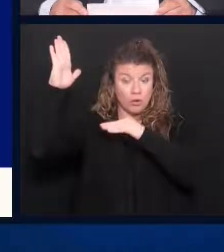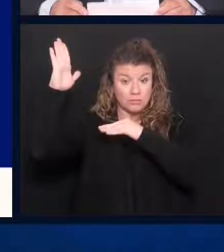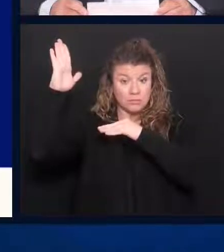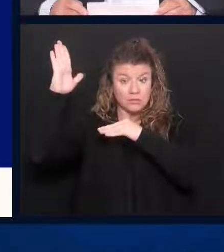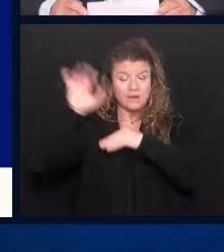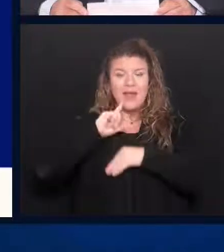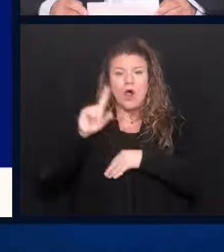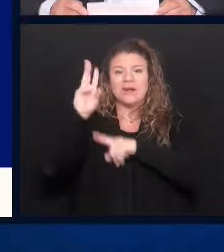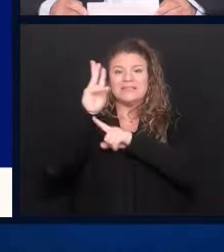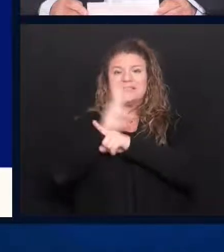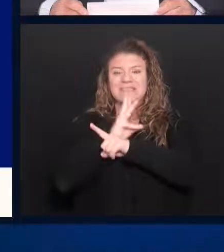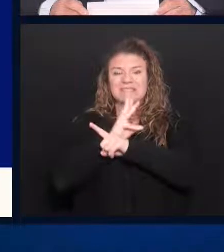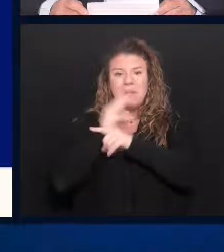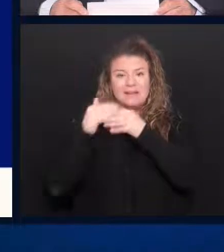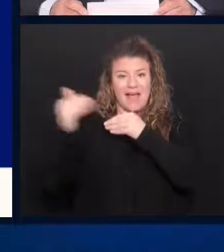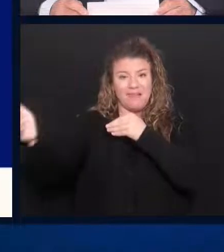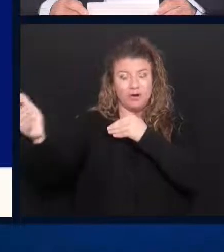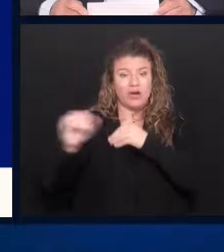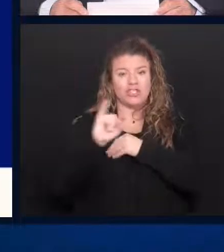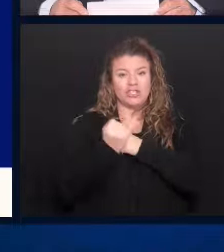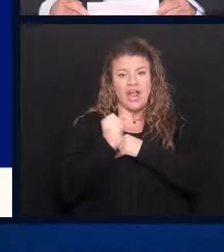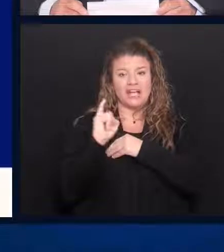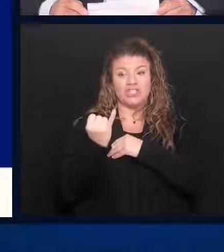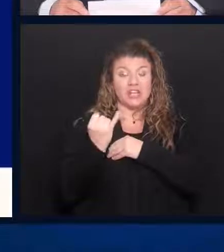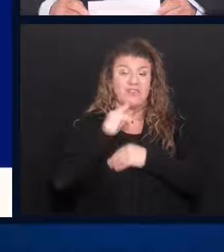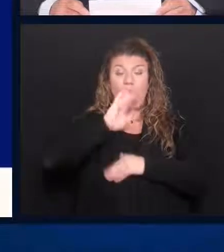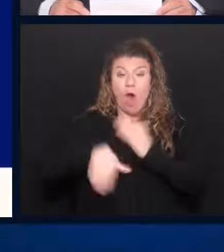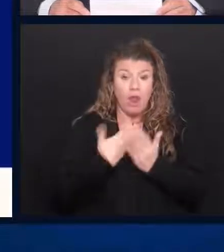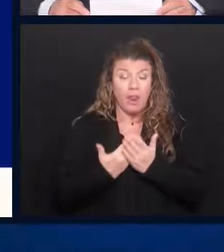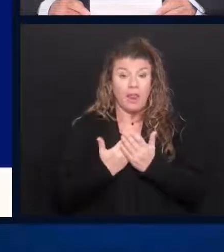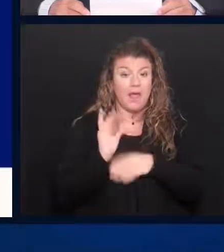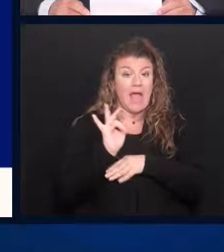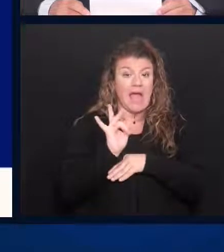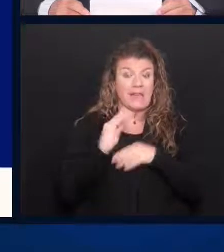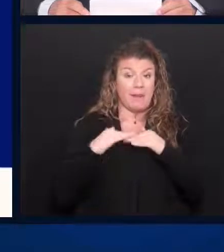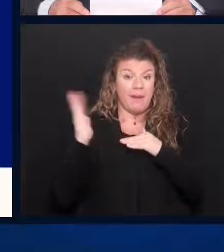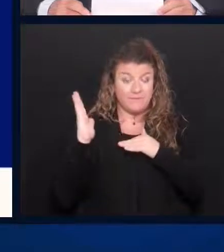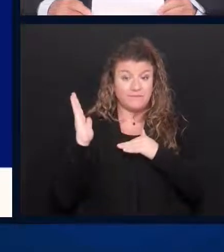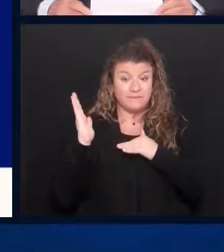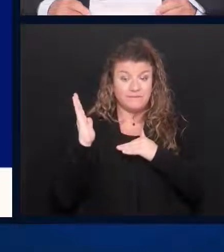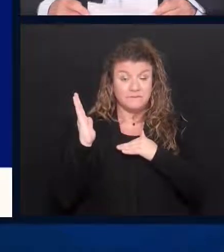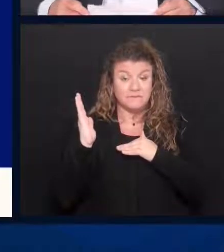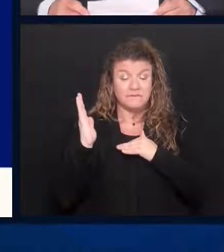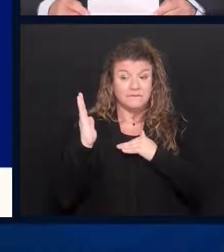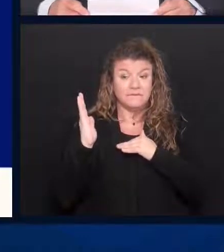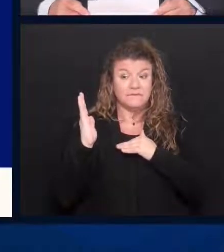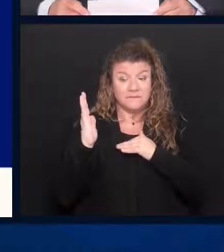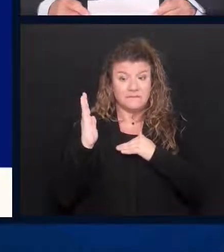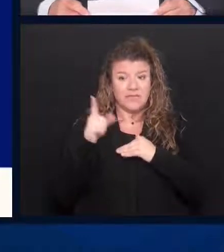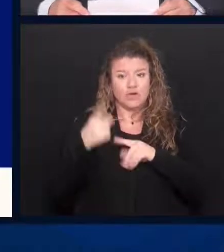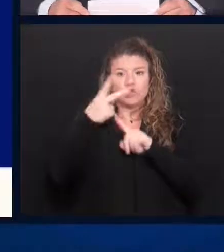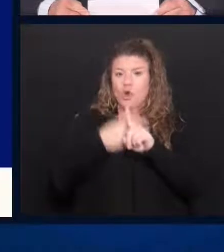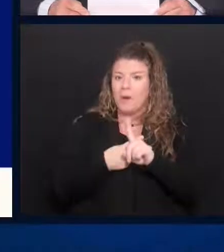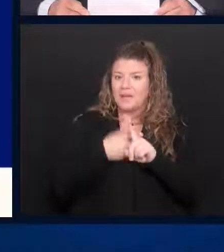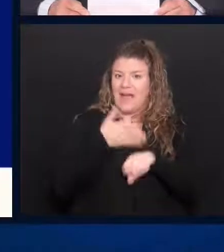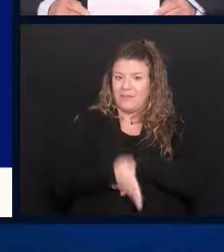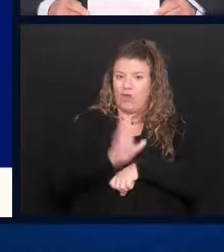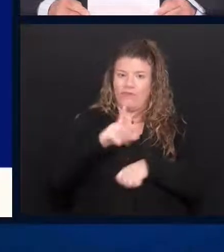are 6 months out, and J&J is for everyone 18 and above that are 2 months